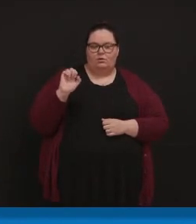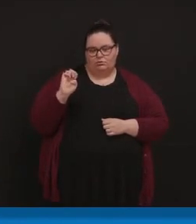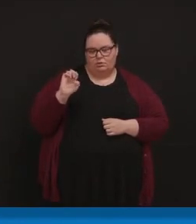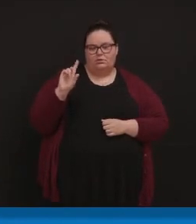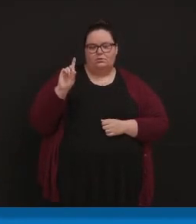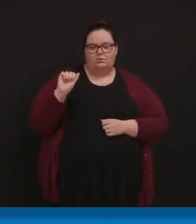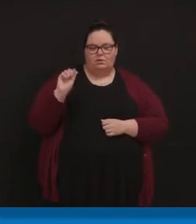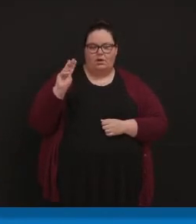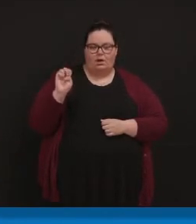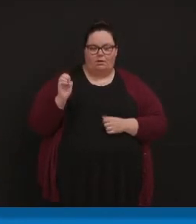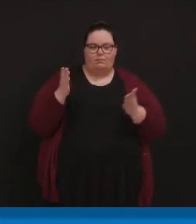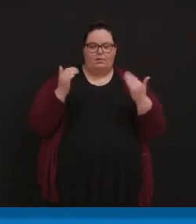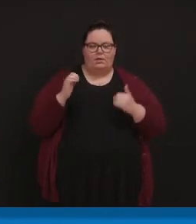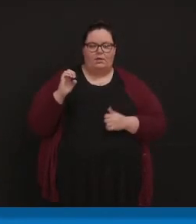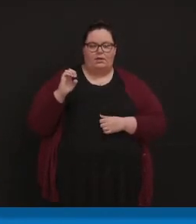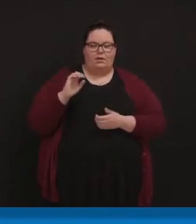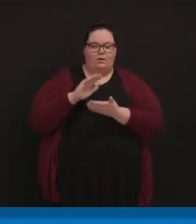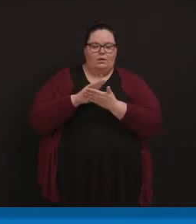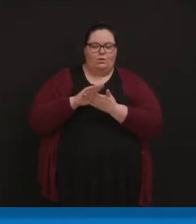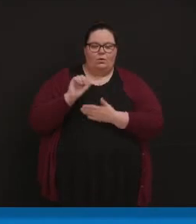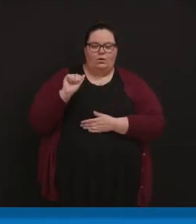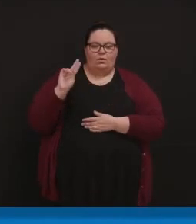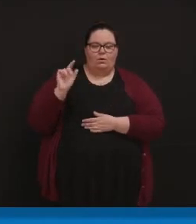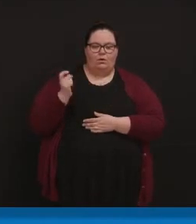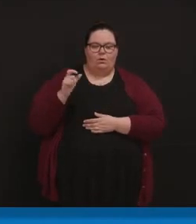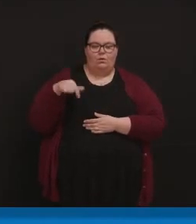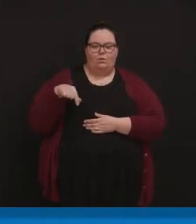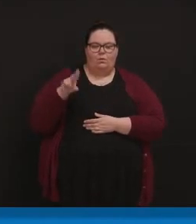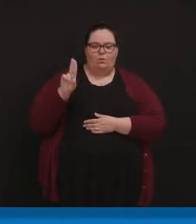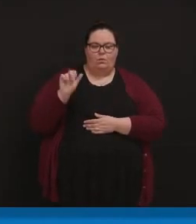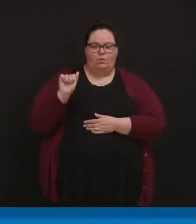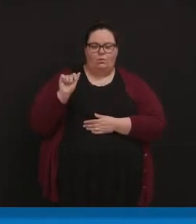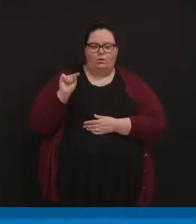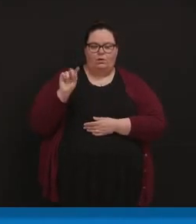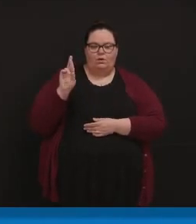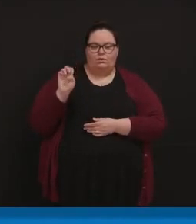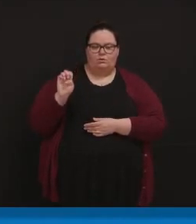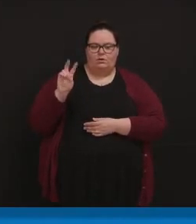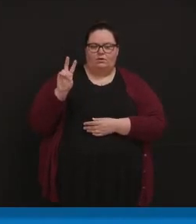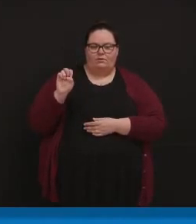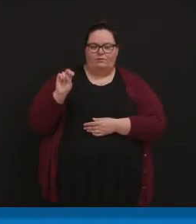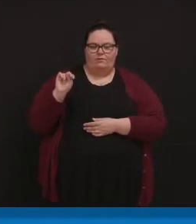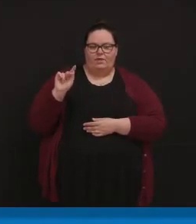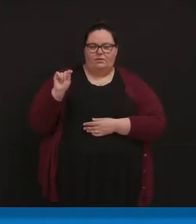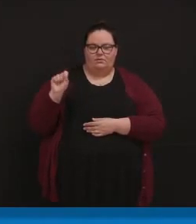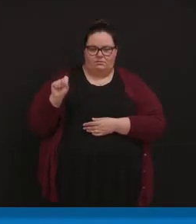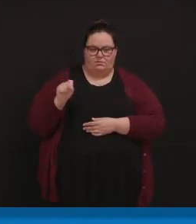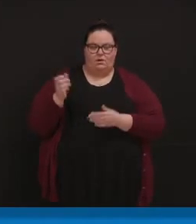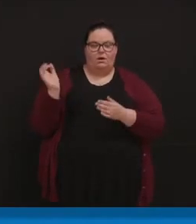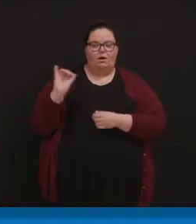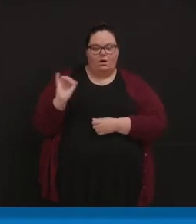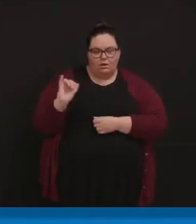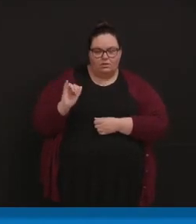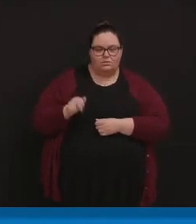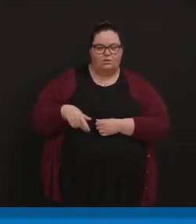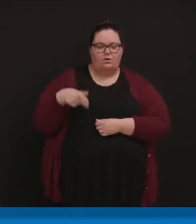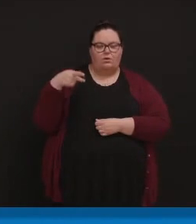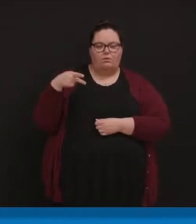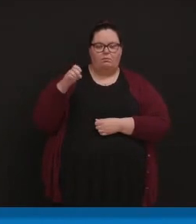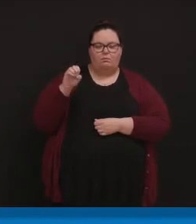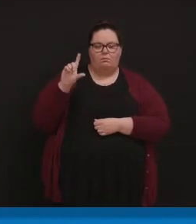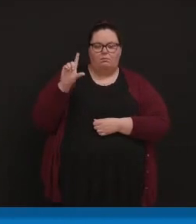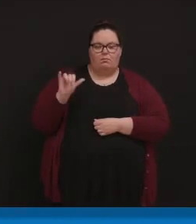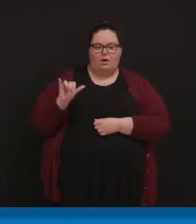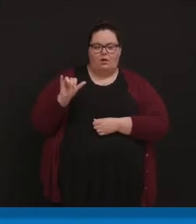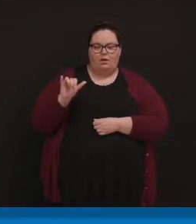the polyvalent Roland Pepin in Campbellton. So in cas positif, A positive case was also confirmed